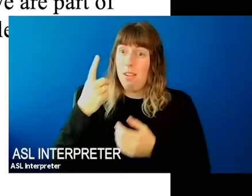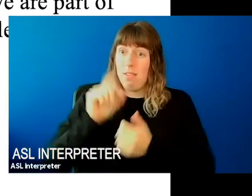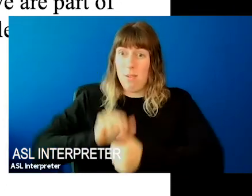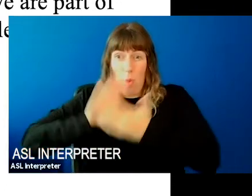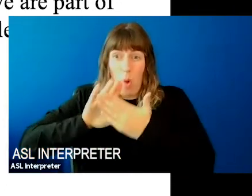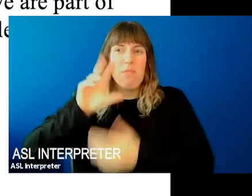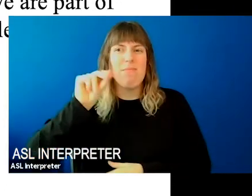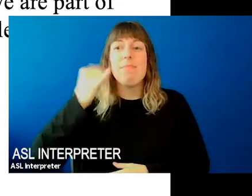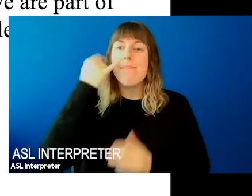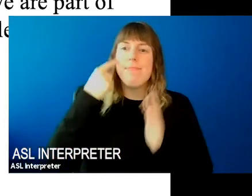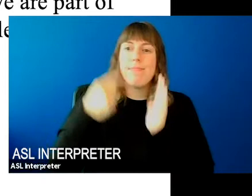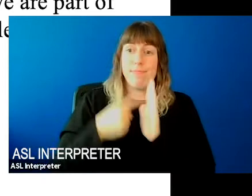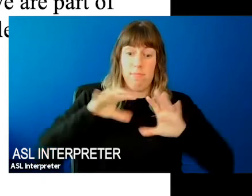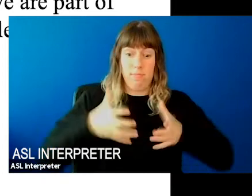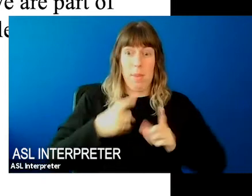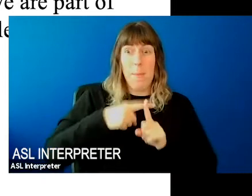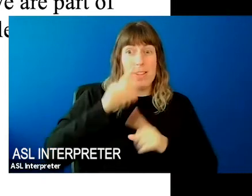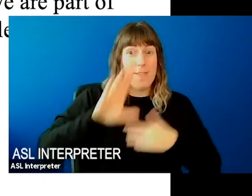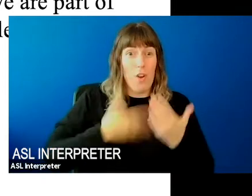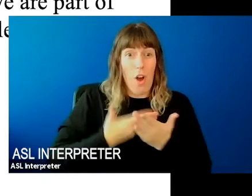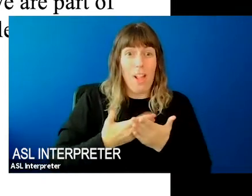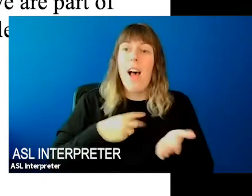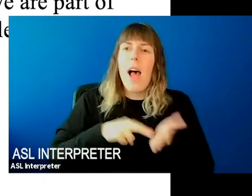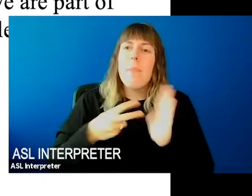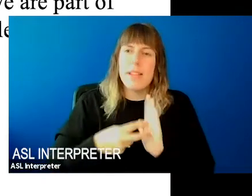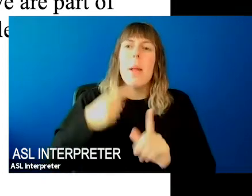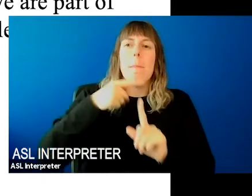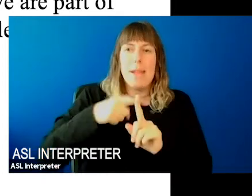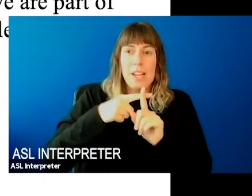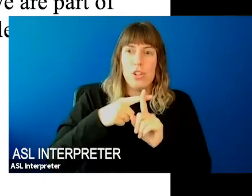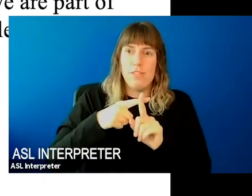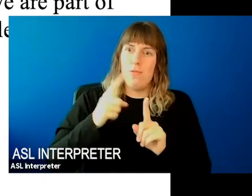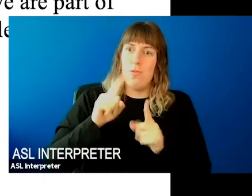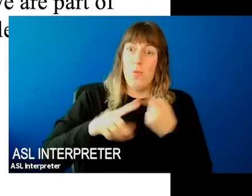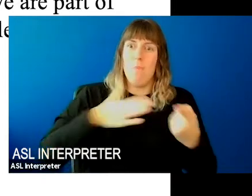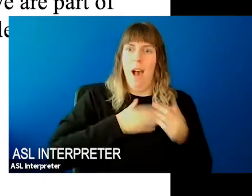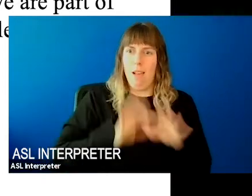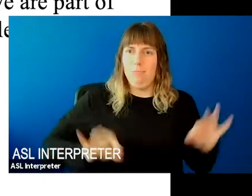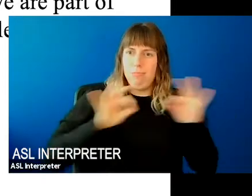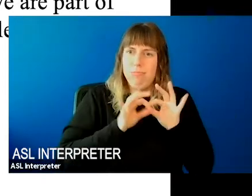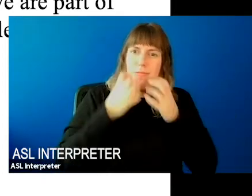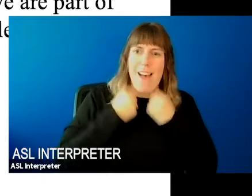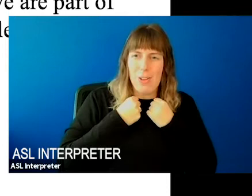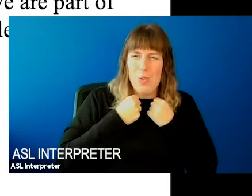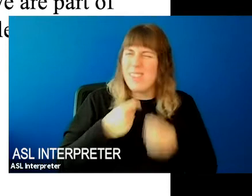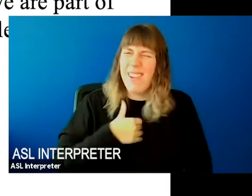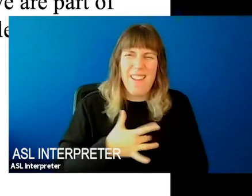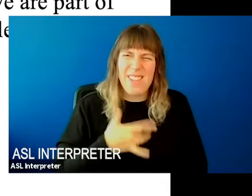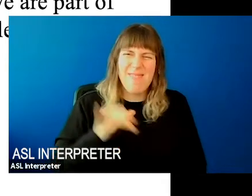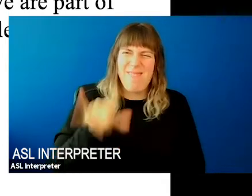I say pay attention to the good of the whole, what I'm really saying is pay attention to what matters to me. And I think this